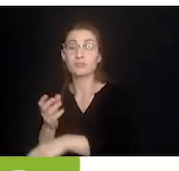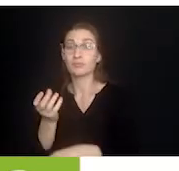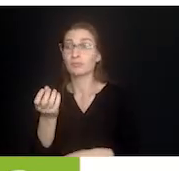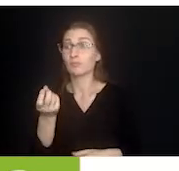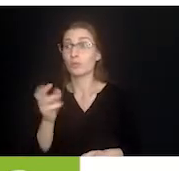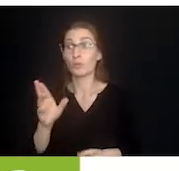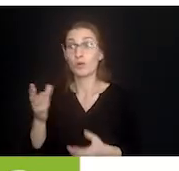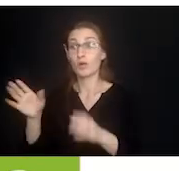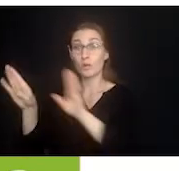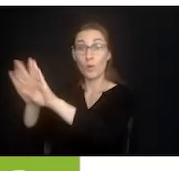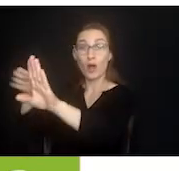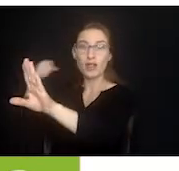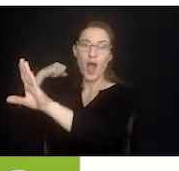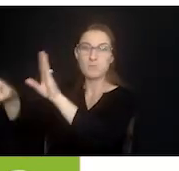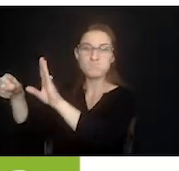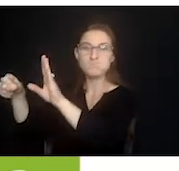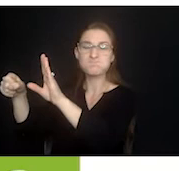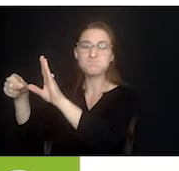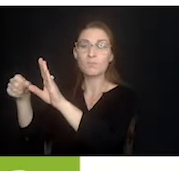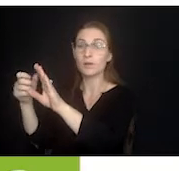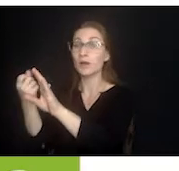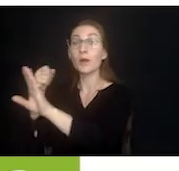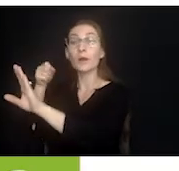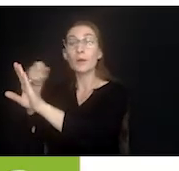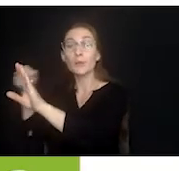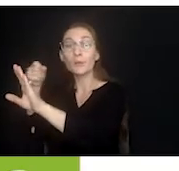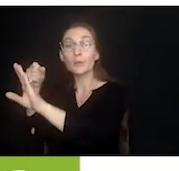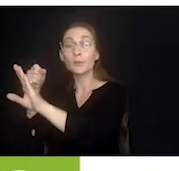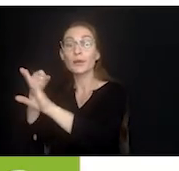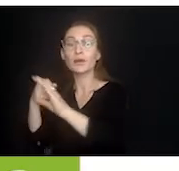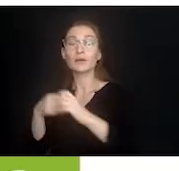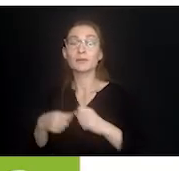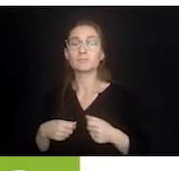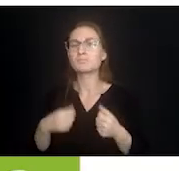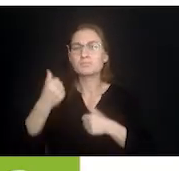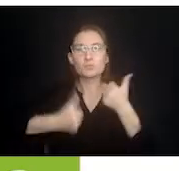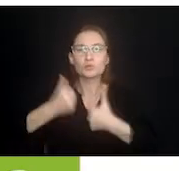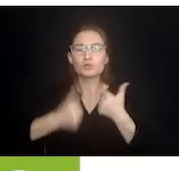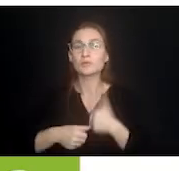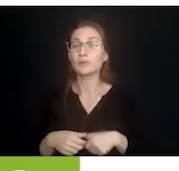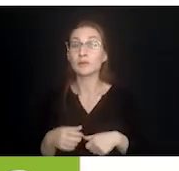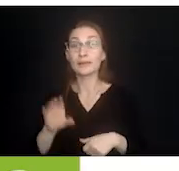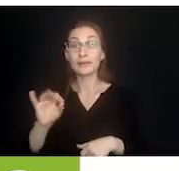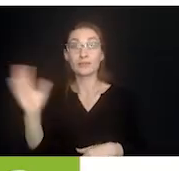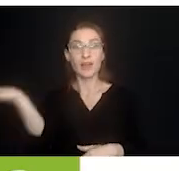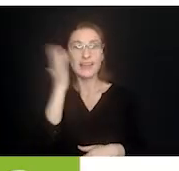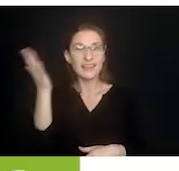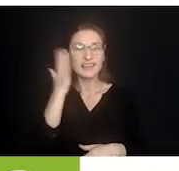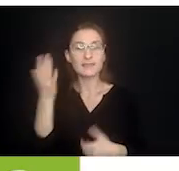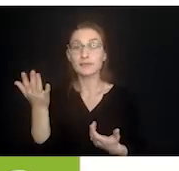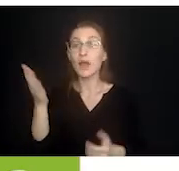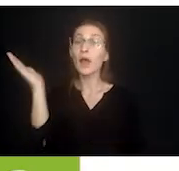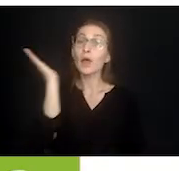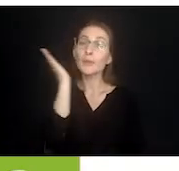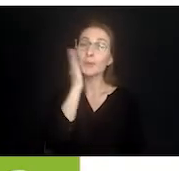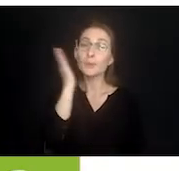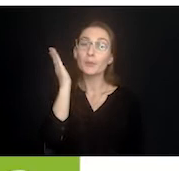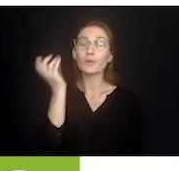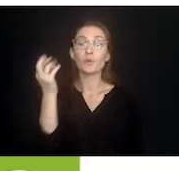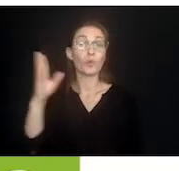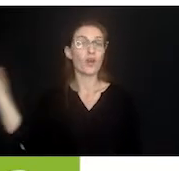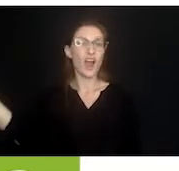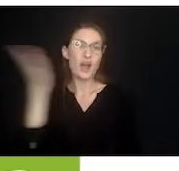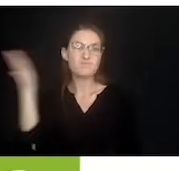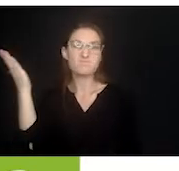skin? Or when he hit the wall, was it lightly or did he break something? If he's hitting himself, is he doing it lightly or is he